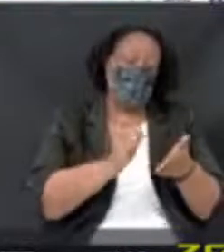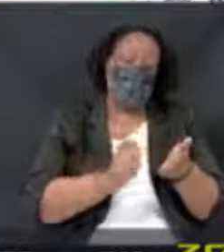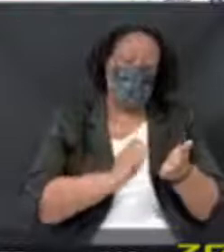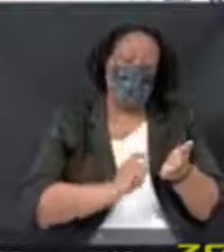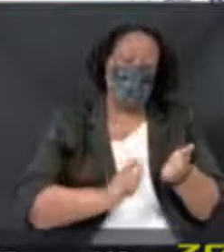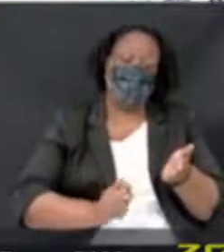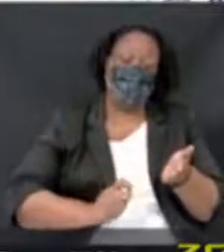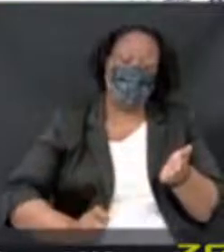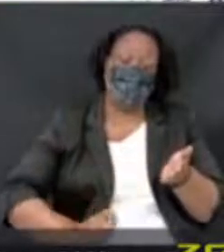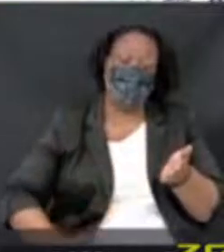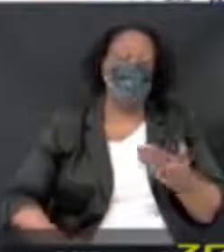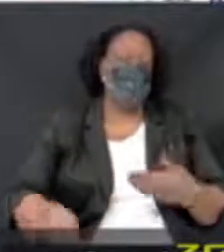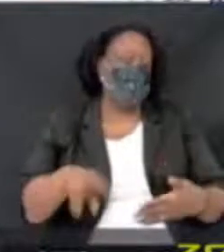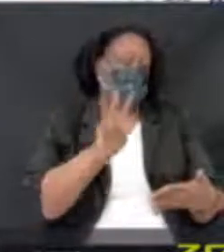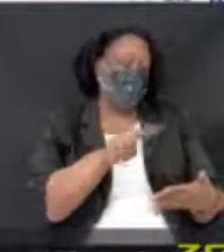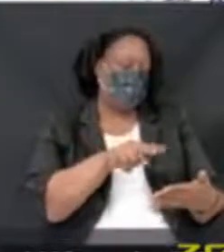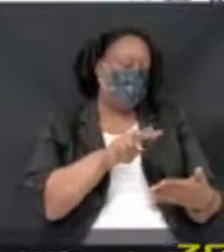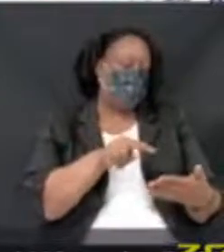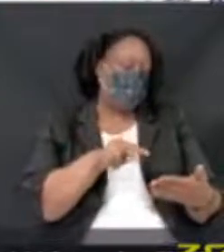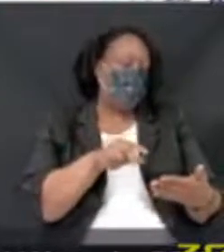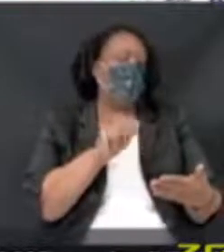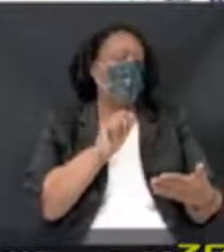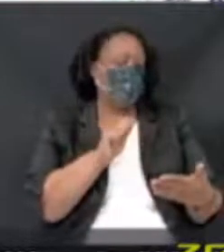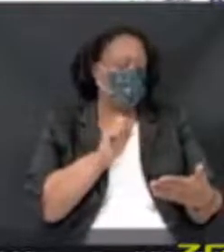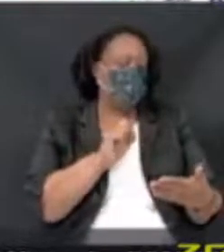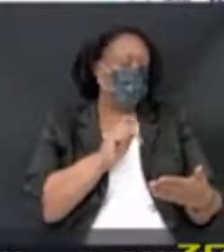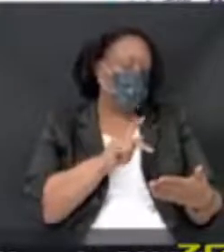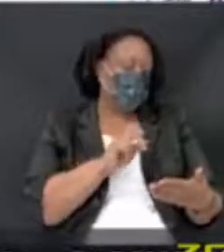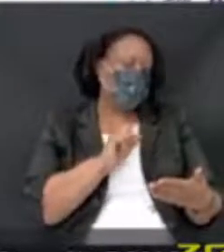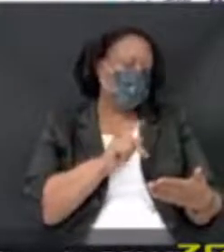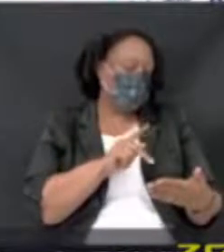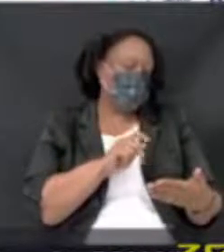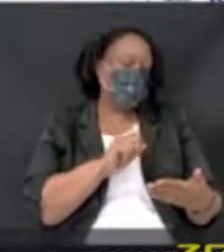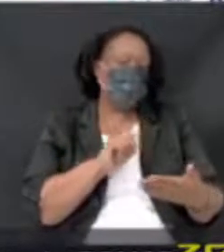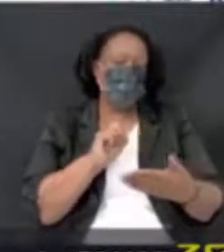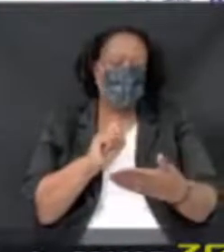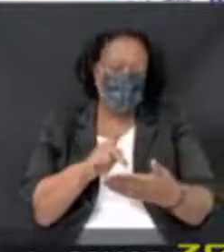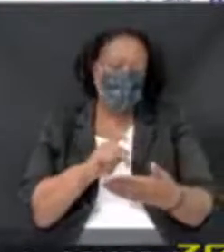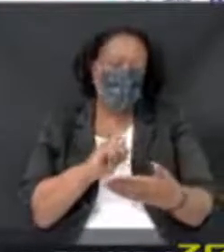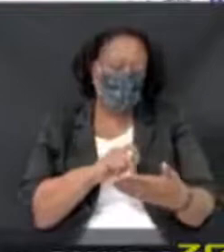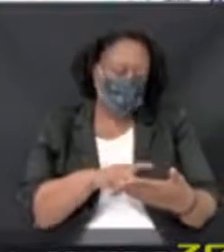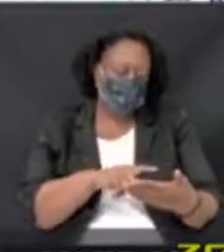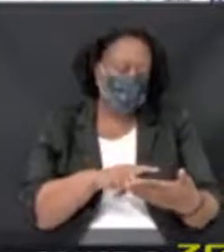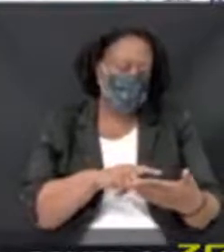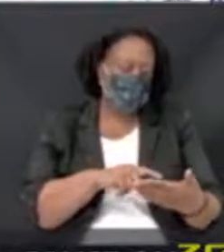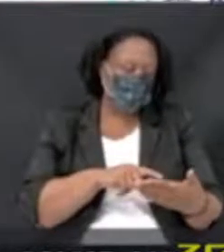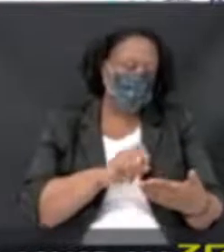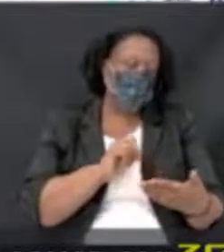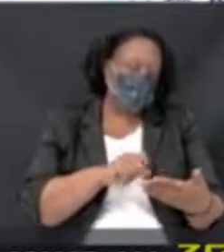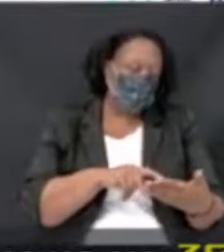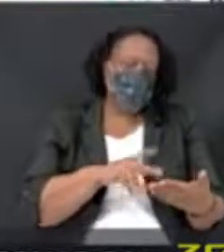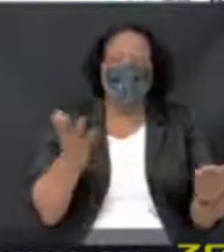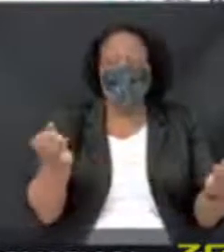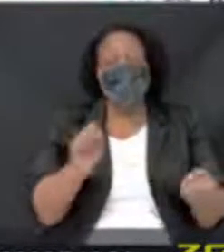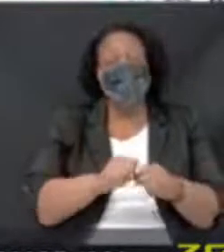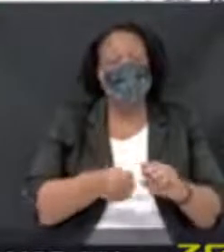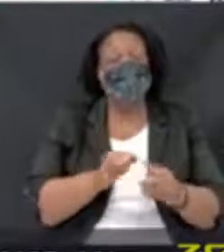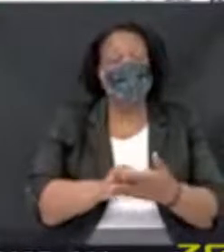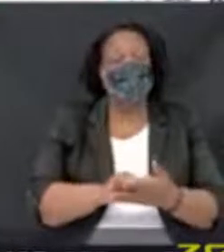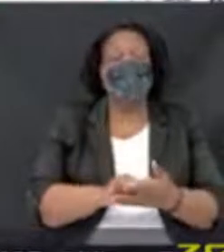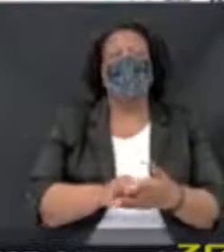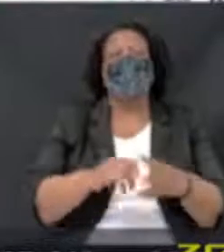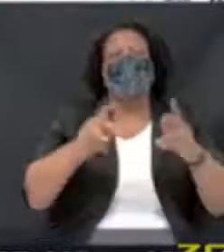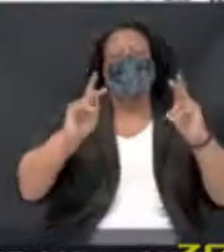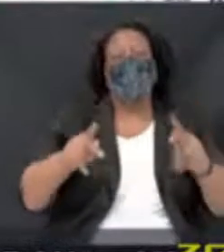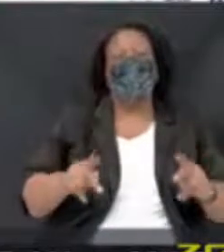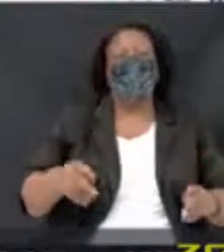the past few weeks. So I wanted to bring that to the attention of those journalists who have been calling about sports,